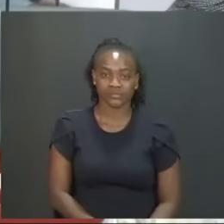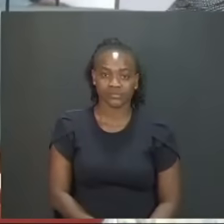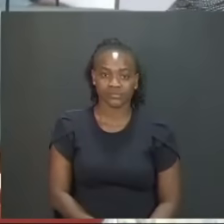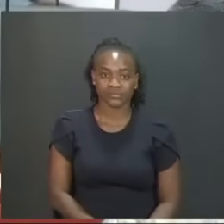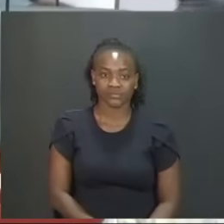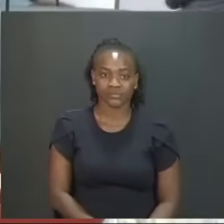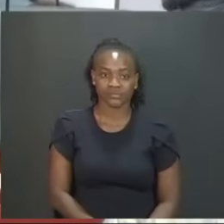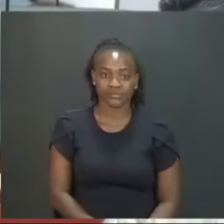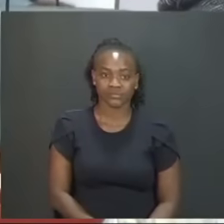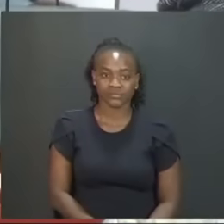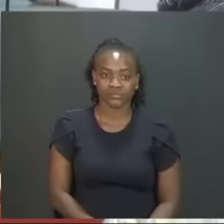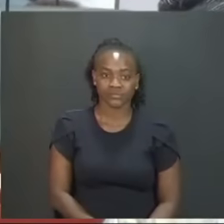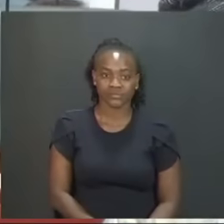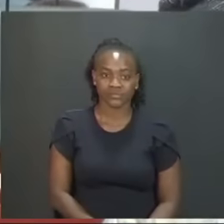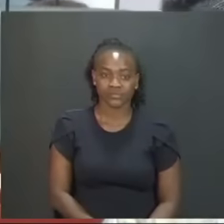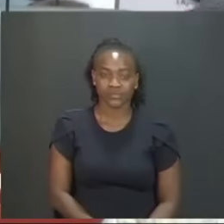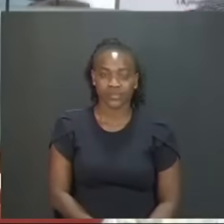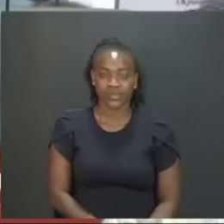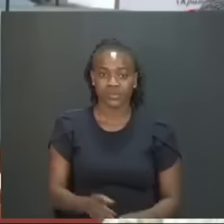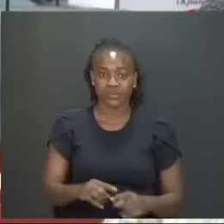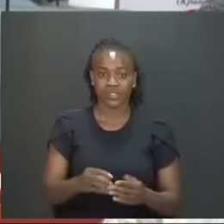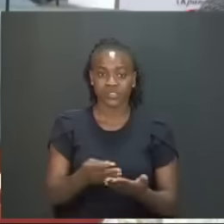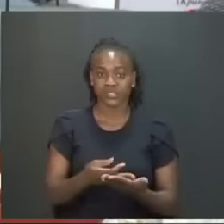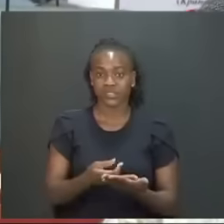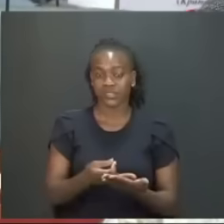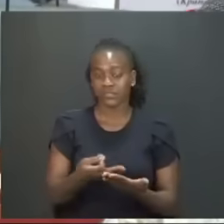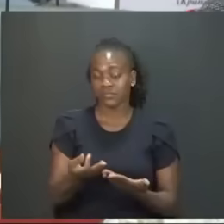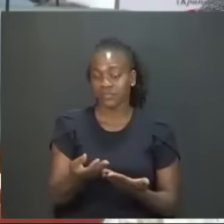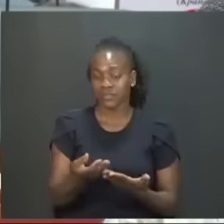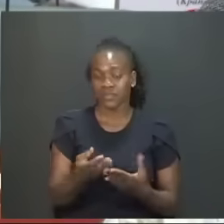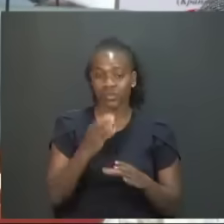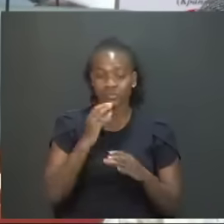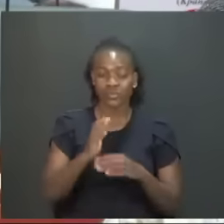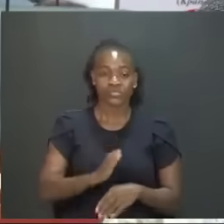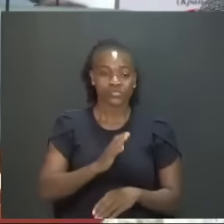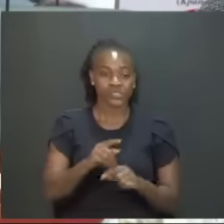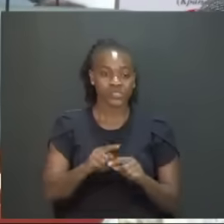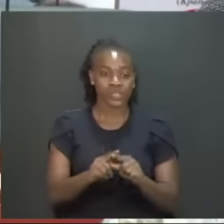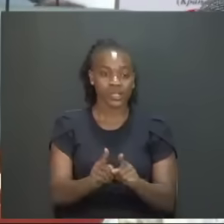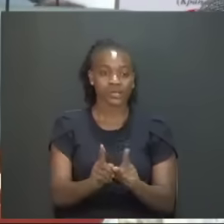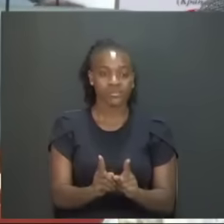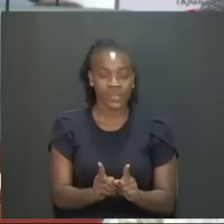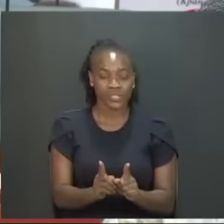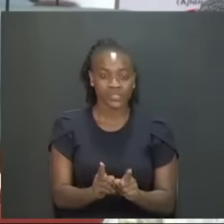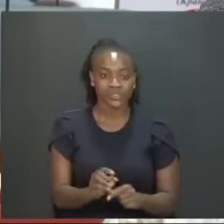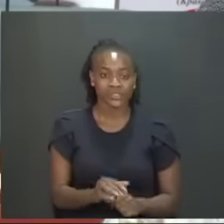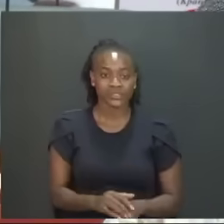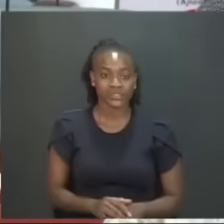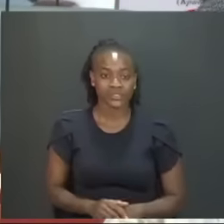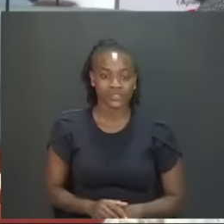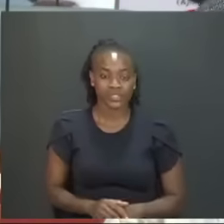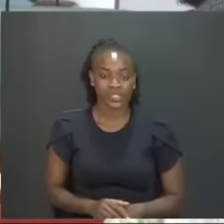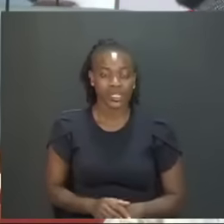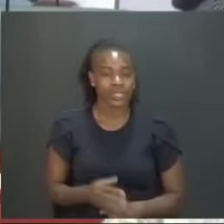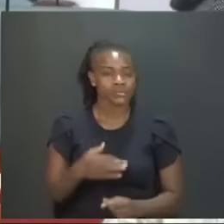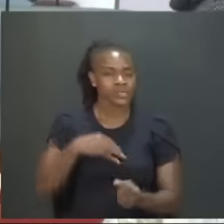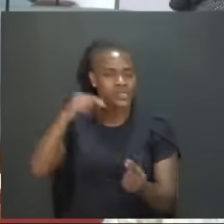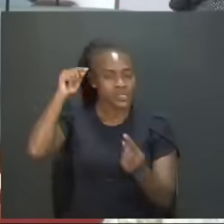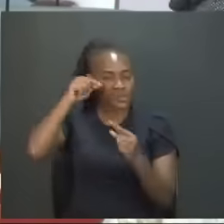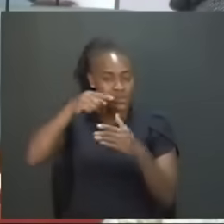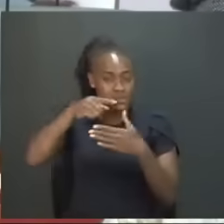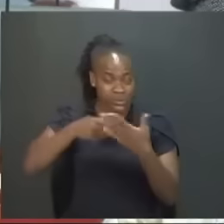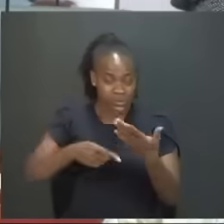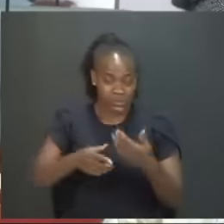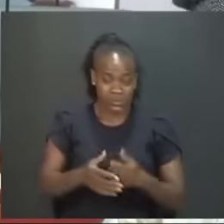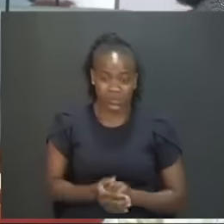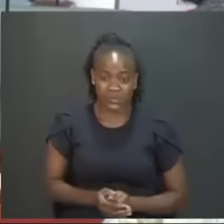Even though he has failed to communicate officially, I wouldn't want to go into that. But the grammar of my point is that